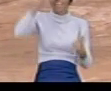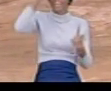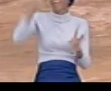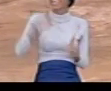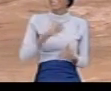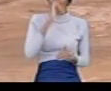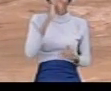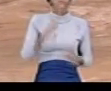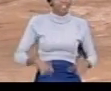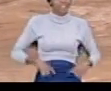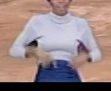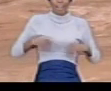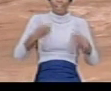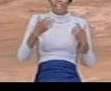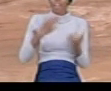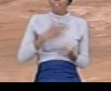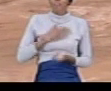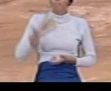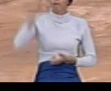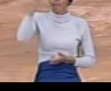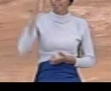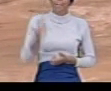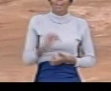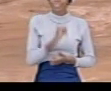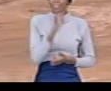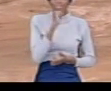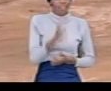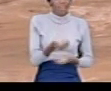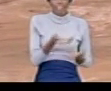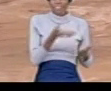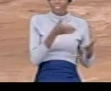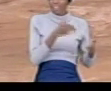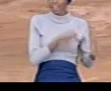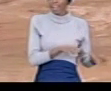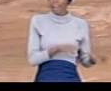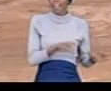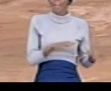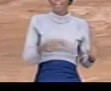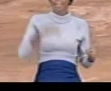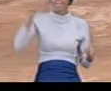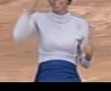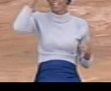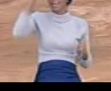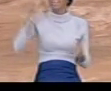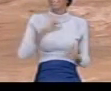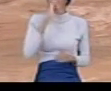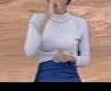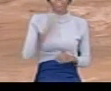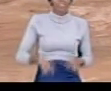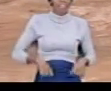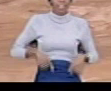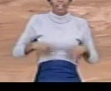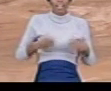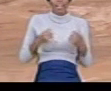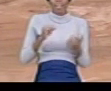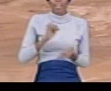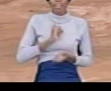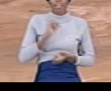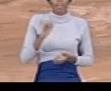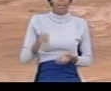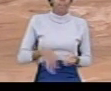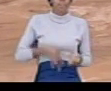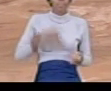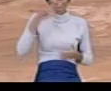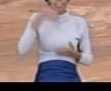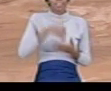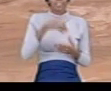dead. He's alive. My God is not dead. He's alive.